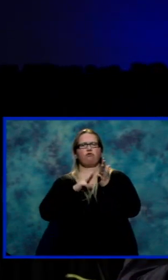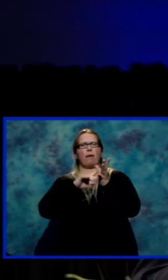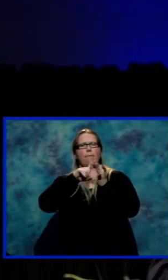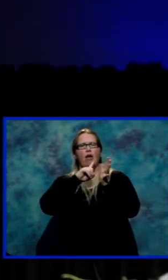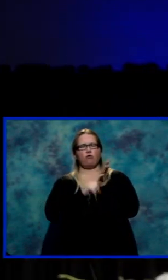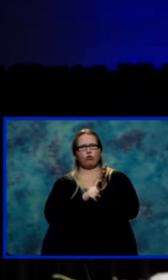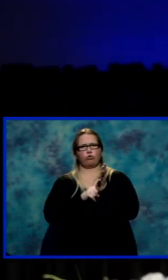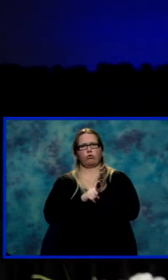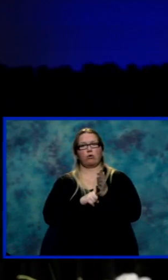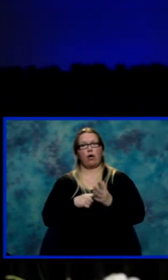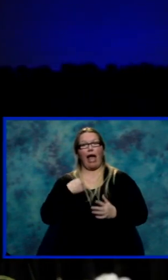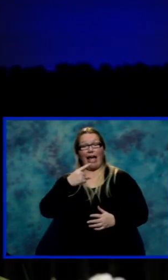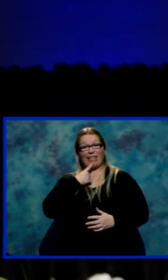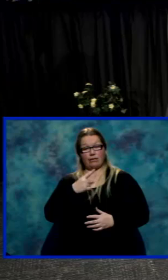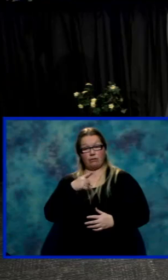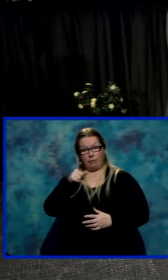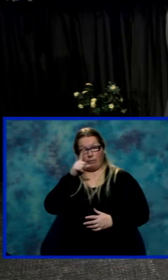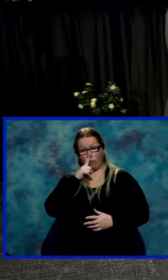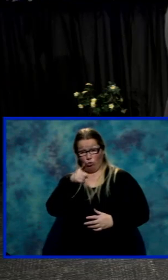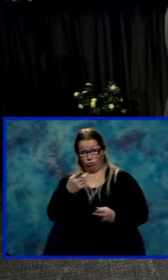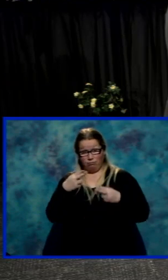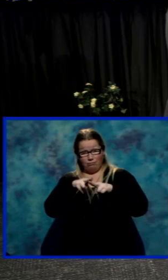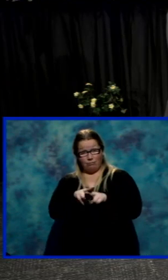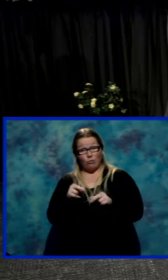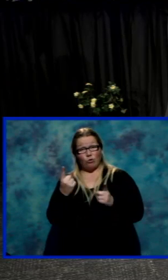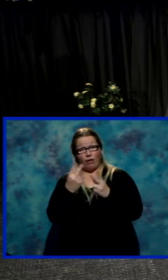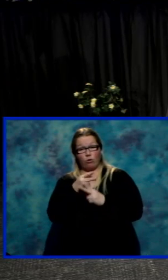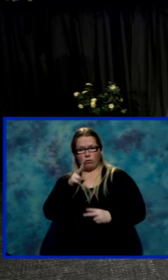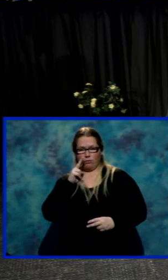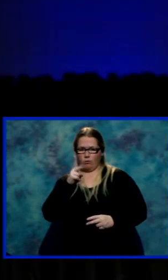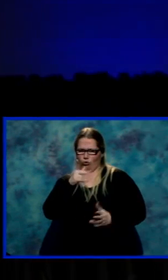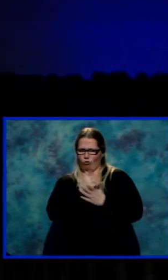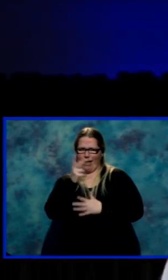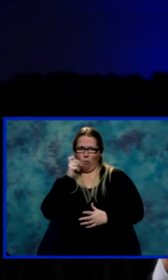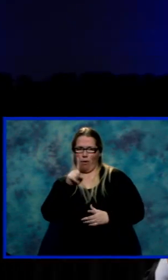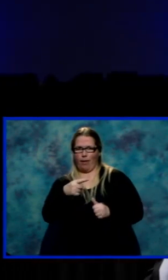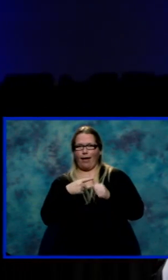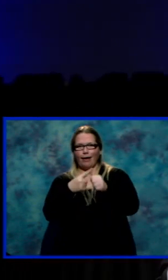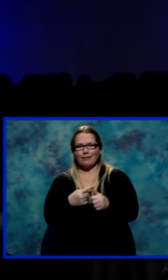first question I ask is, are you sleeping together? You should see the answers.